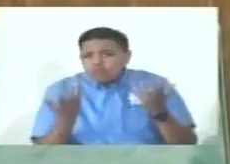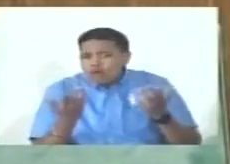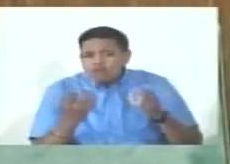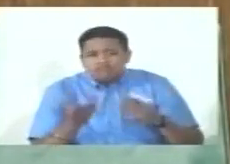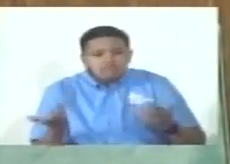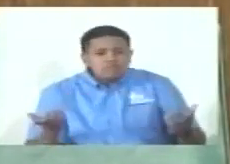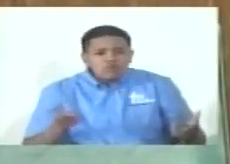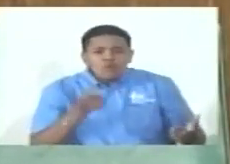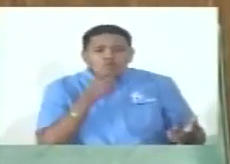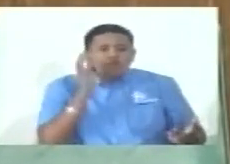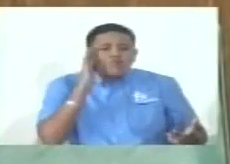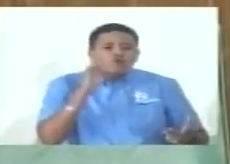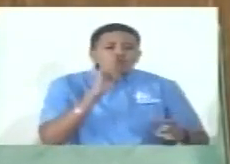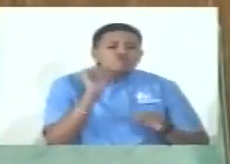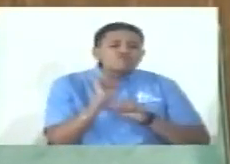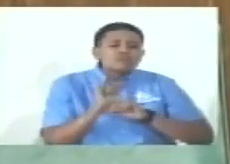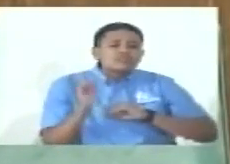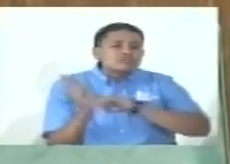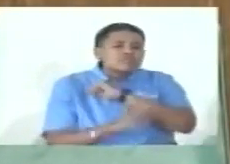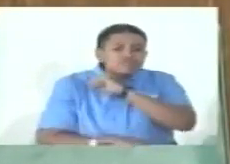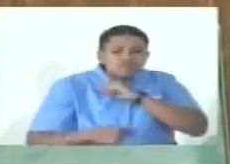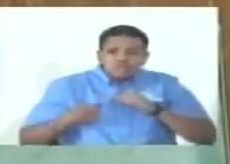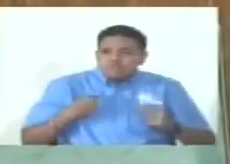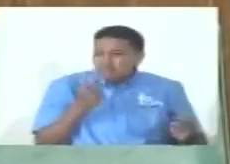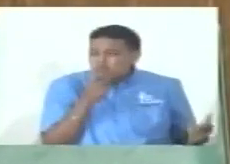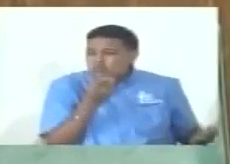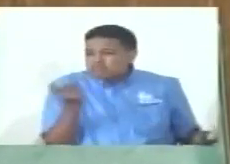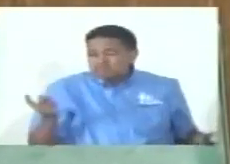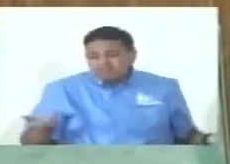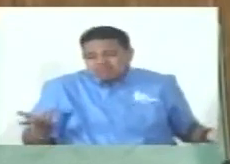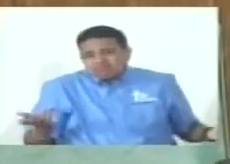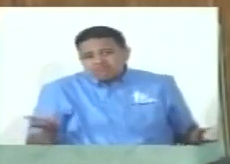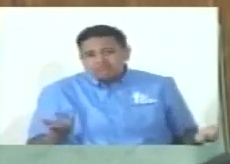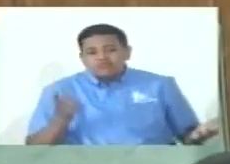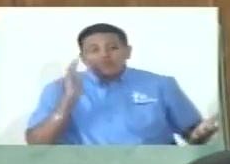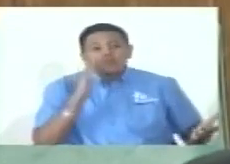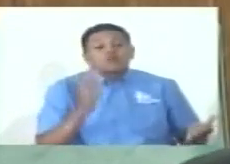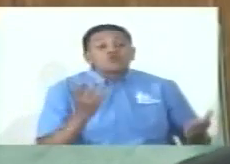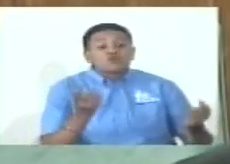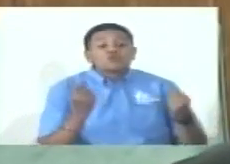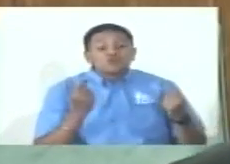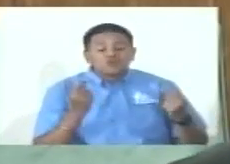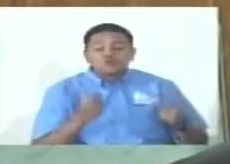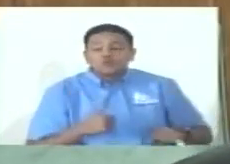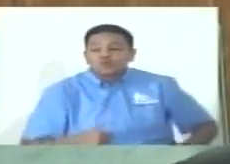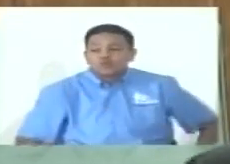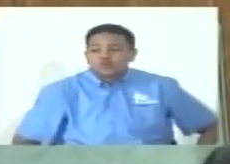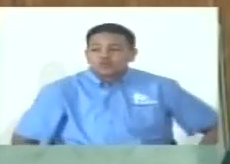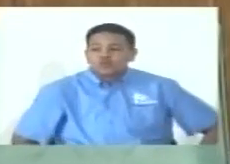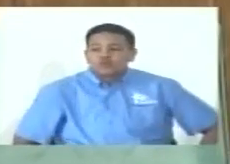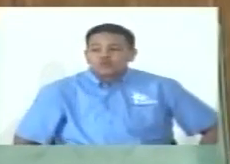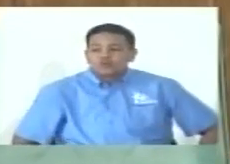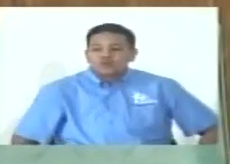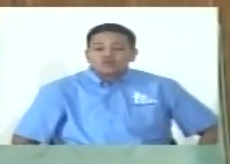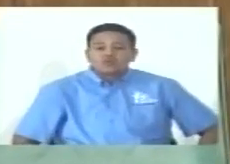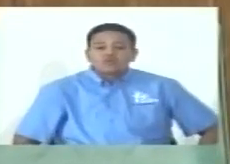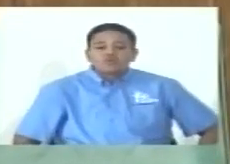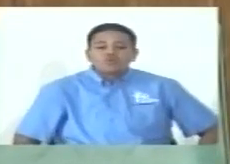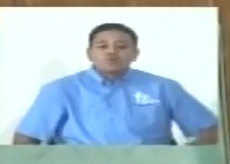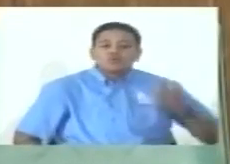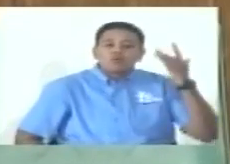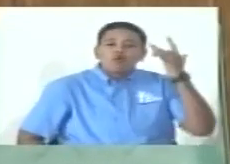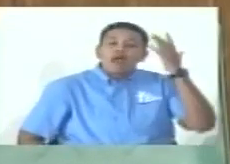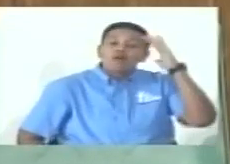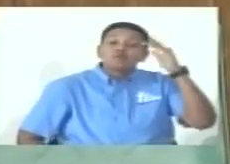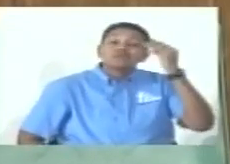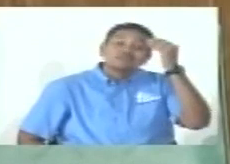Who's going to really prosecute me? And they will do this, Mr. President, because they will say,